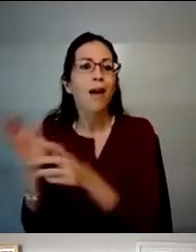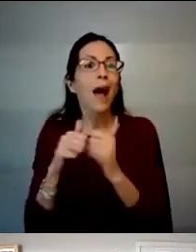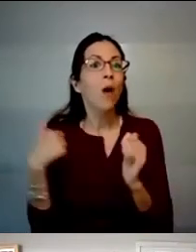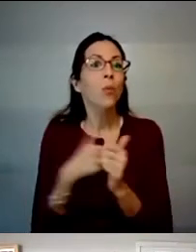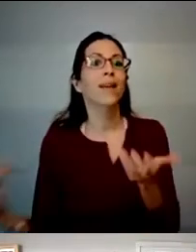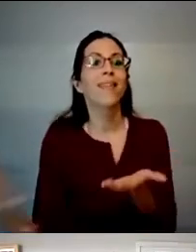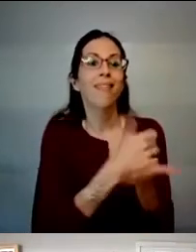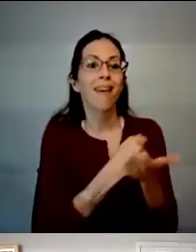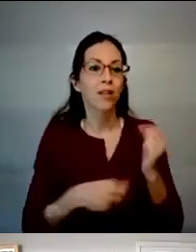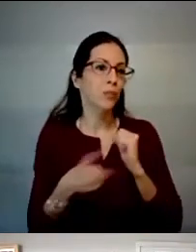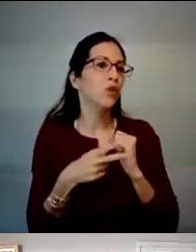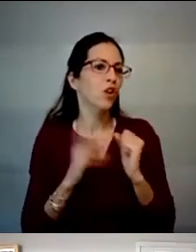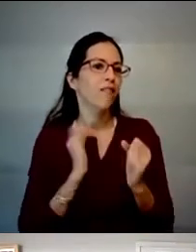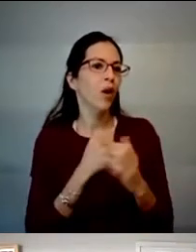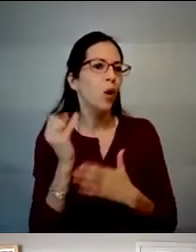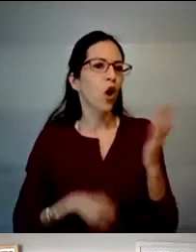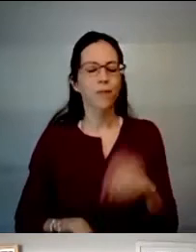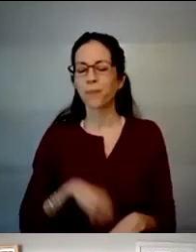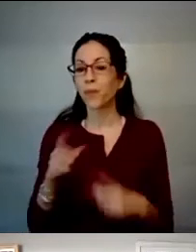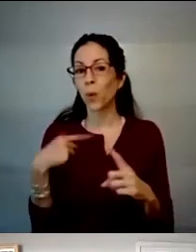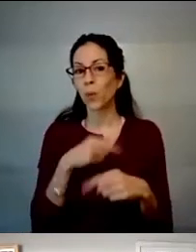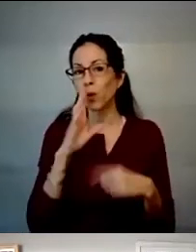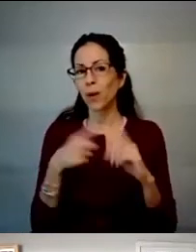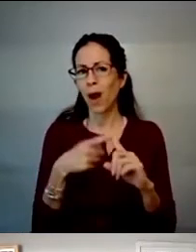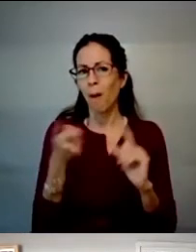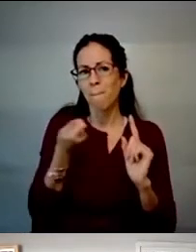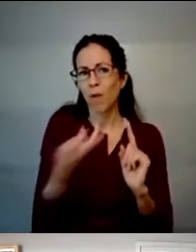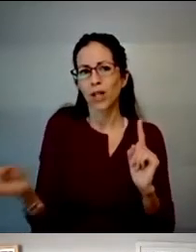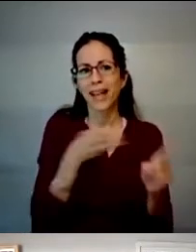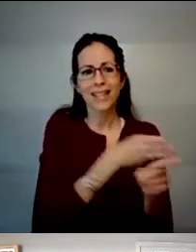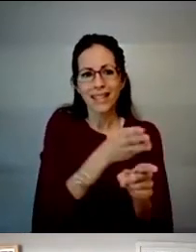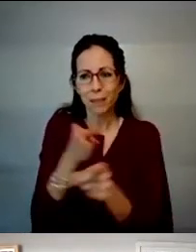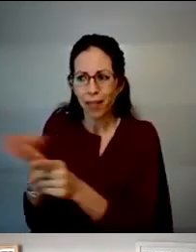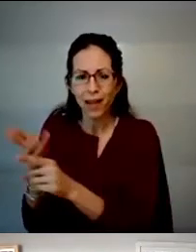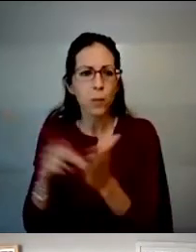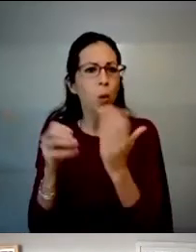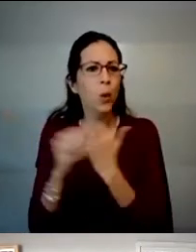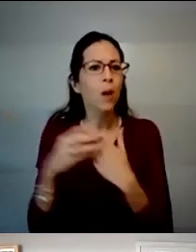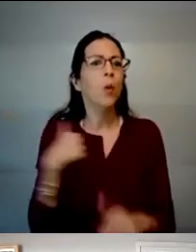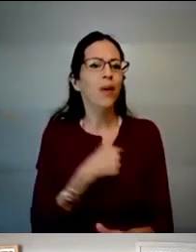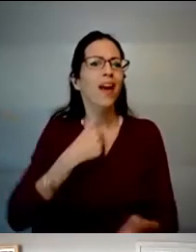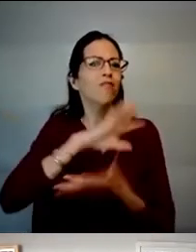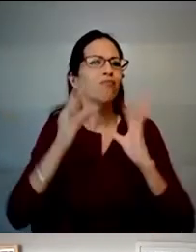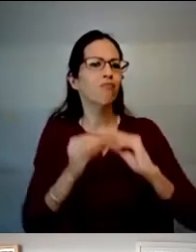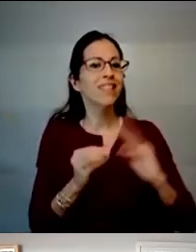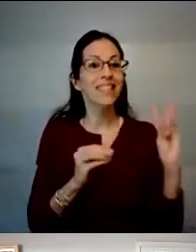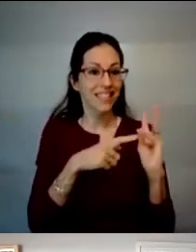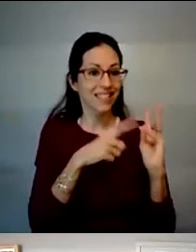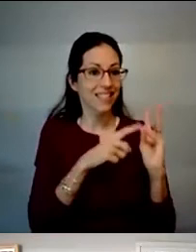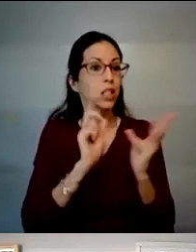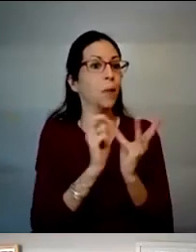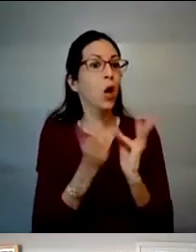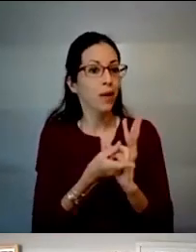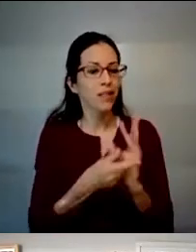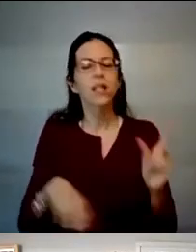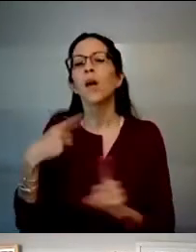art. And so when we talk about multidisciplinary program, we kind of have six departments along with our permanent